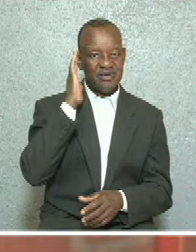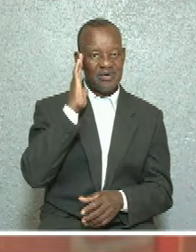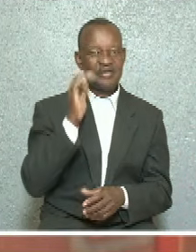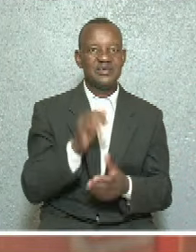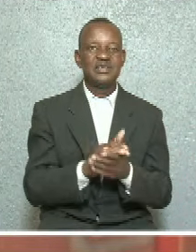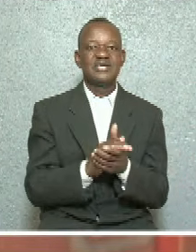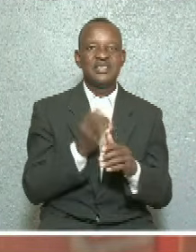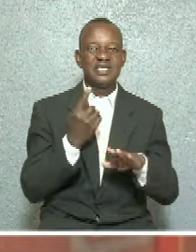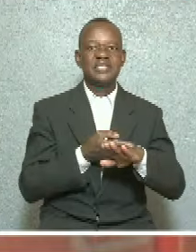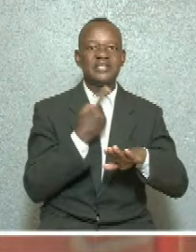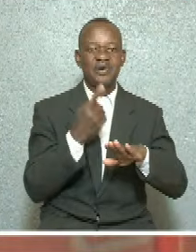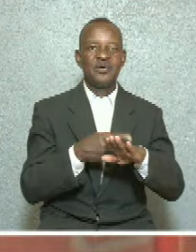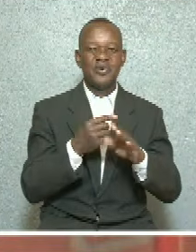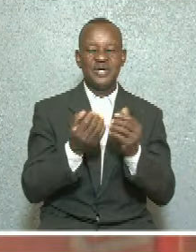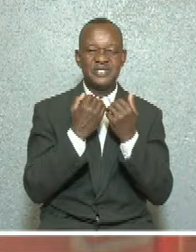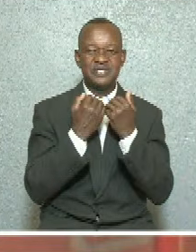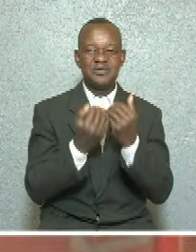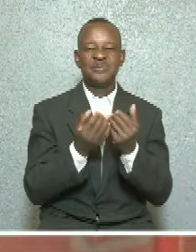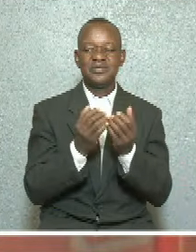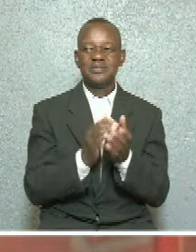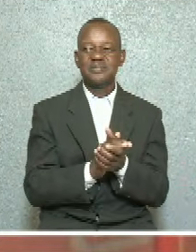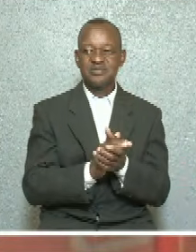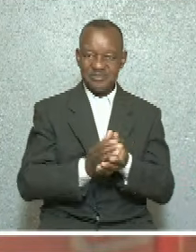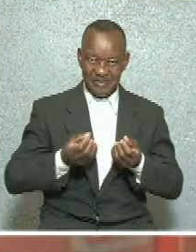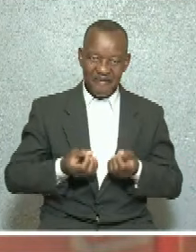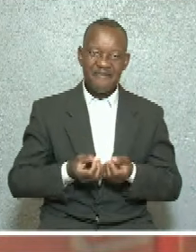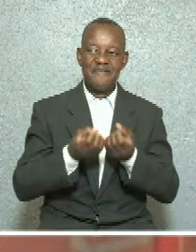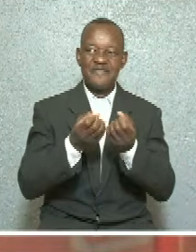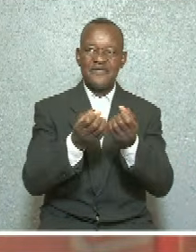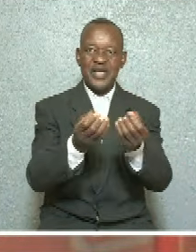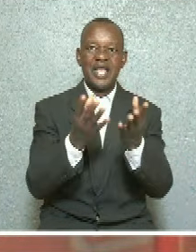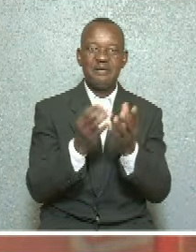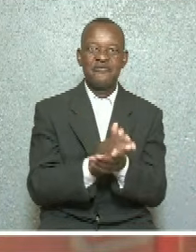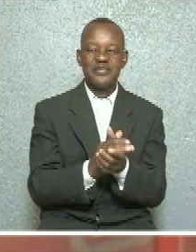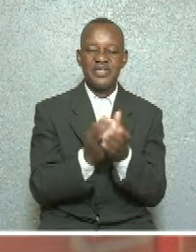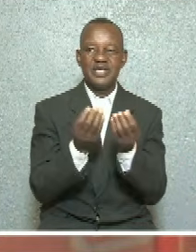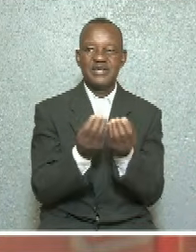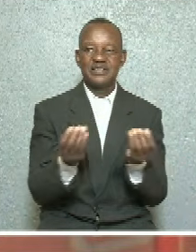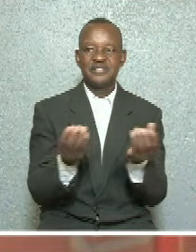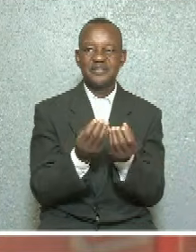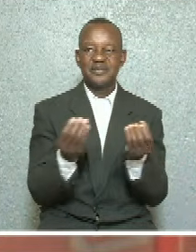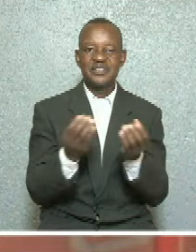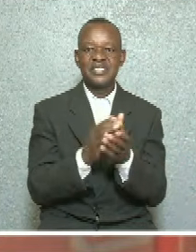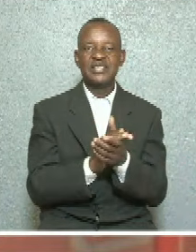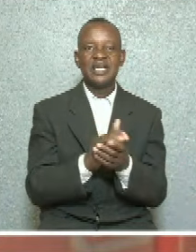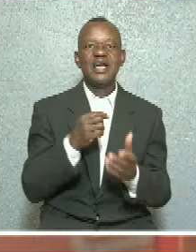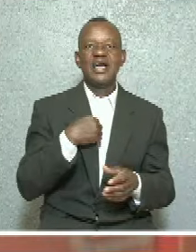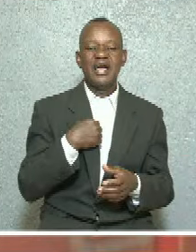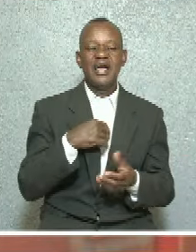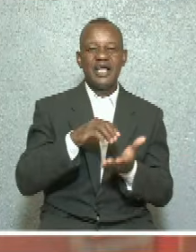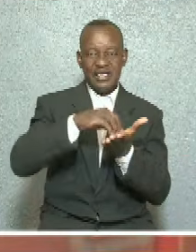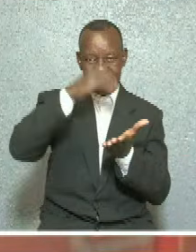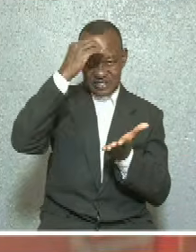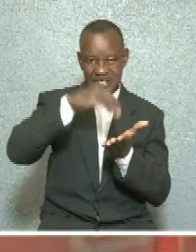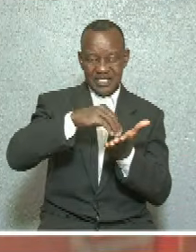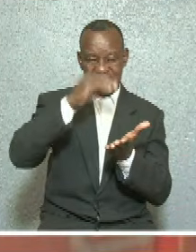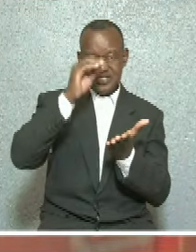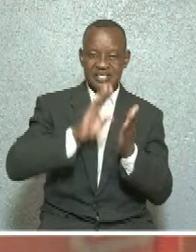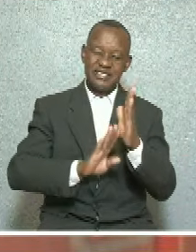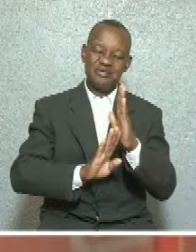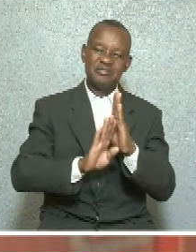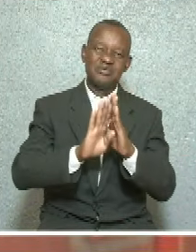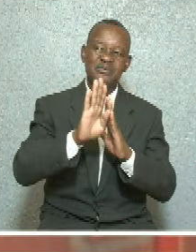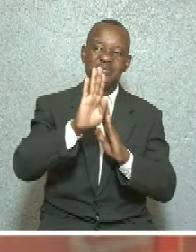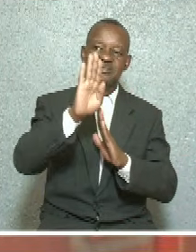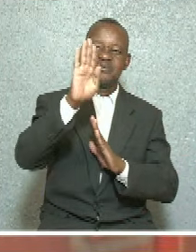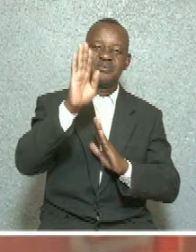I went on to graduate. Like Ginola said, we used to go to the same school, which is Concordia College. I went on to